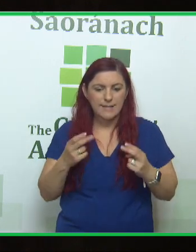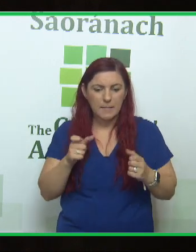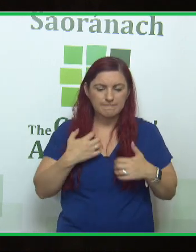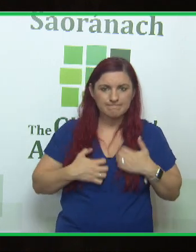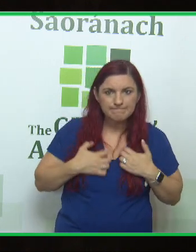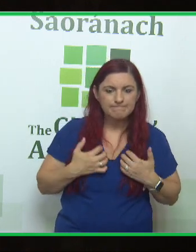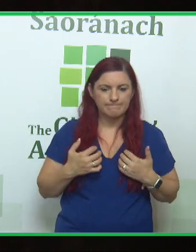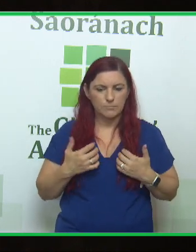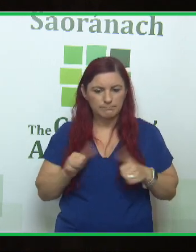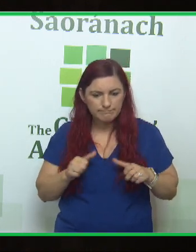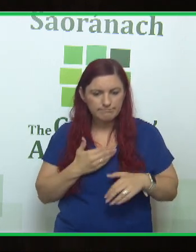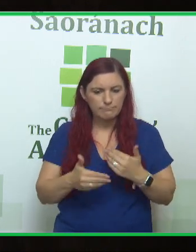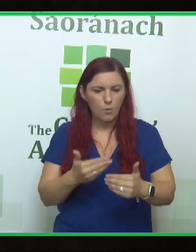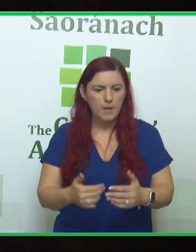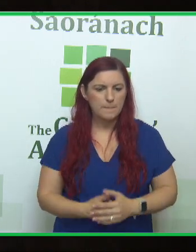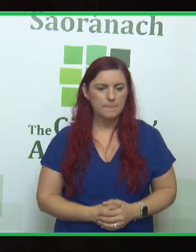to make it work.